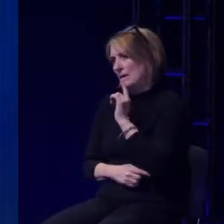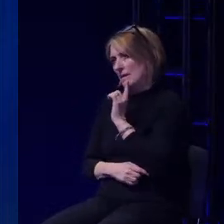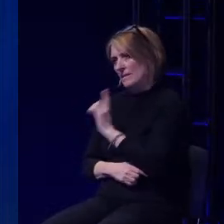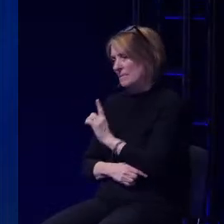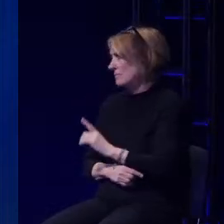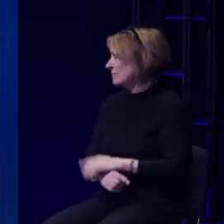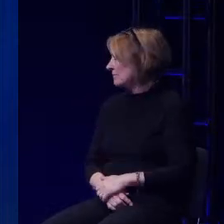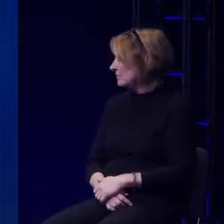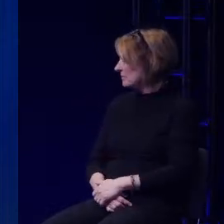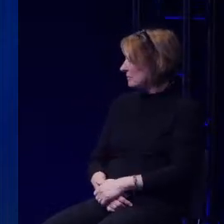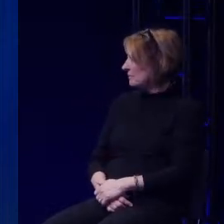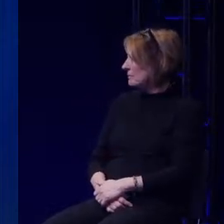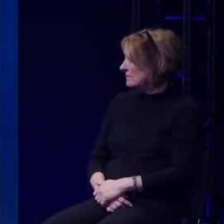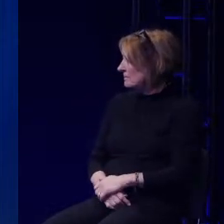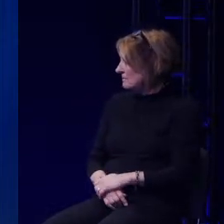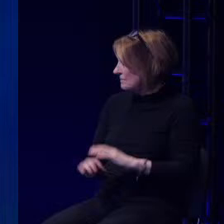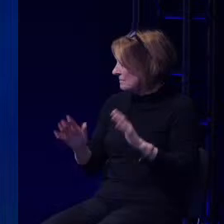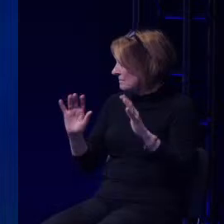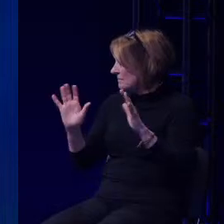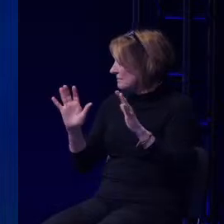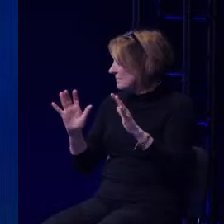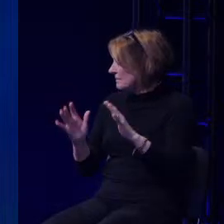panel.